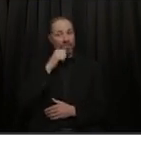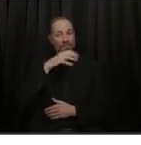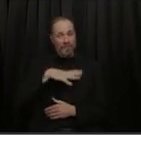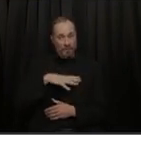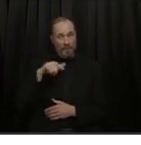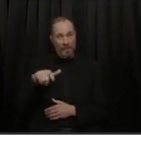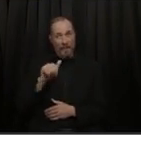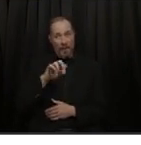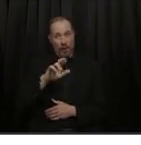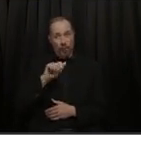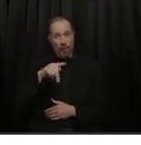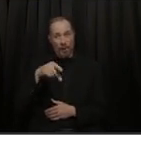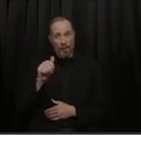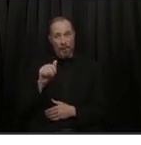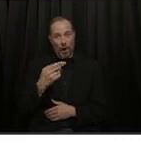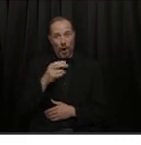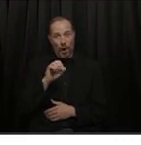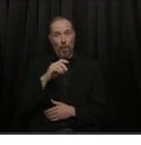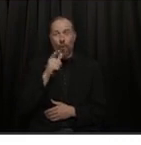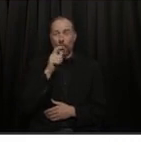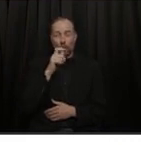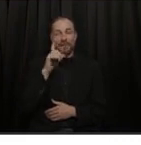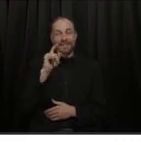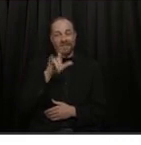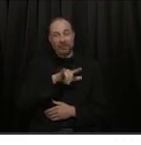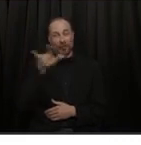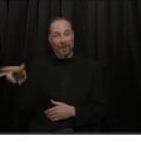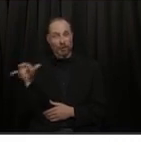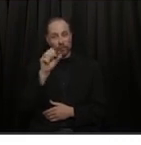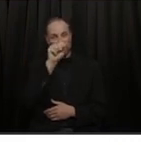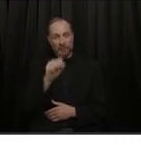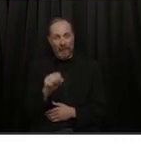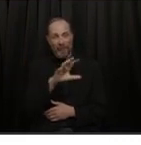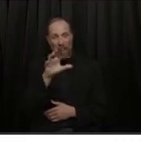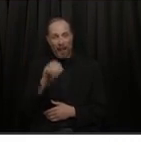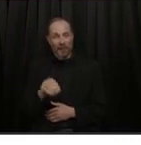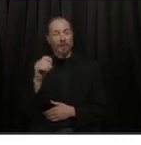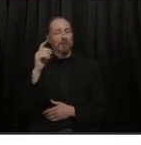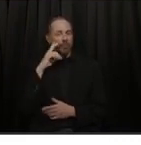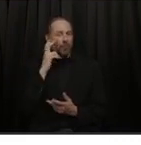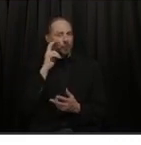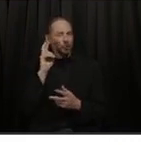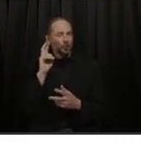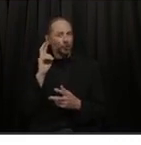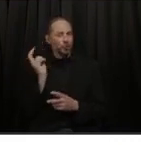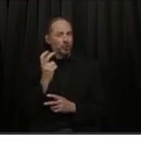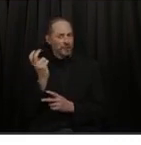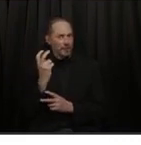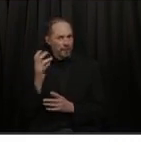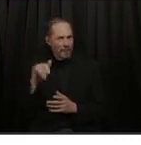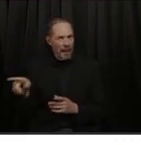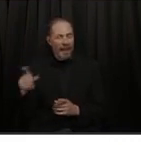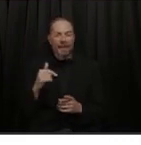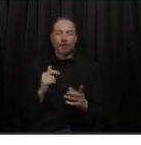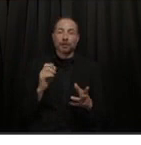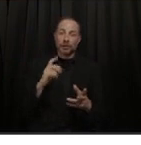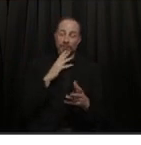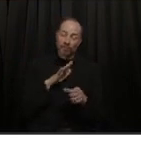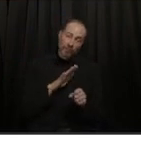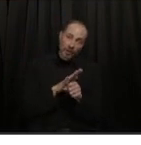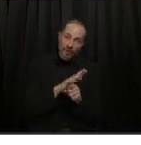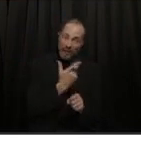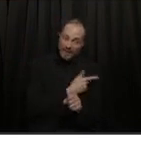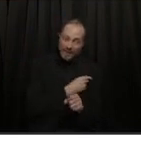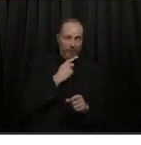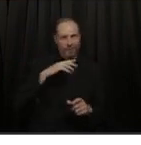recently traveled to Southern Africa for tourism. She was fully vaccinated. She was eligible but had not yet received her booster